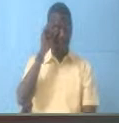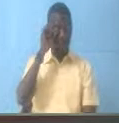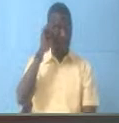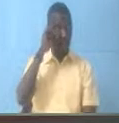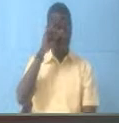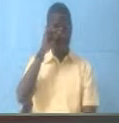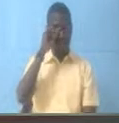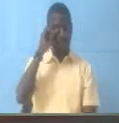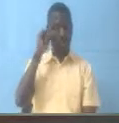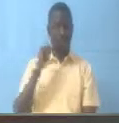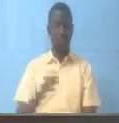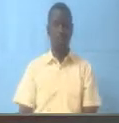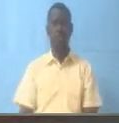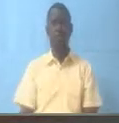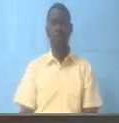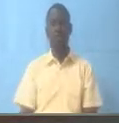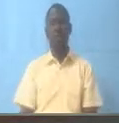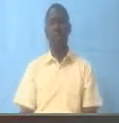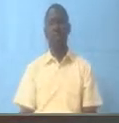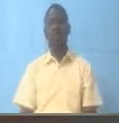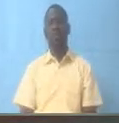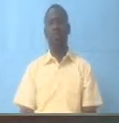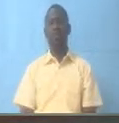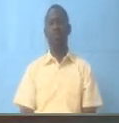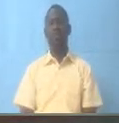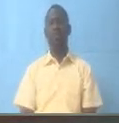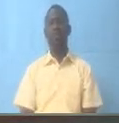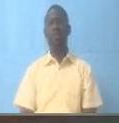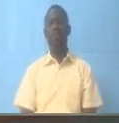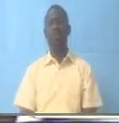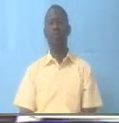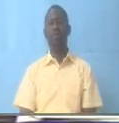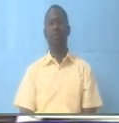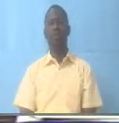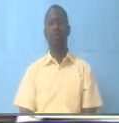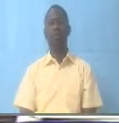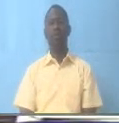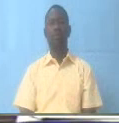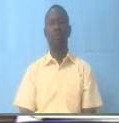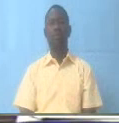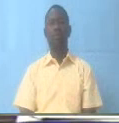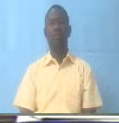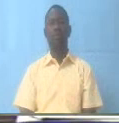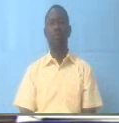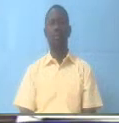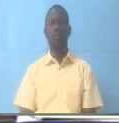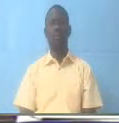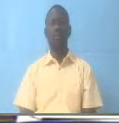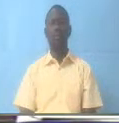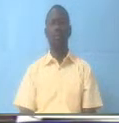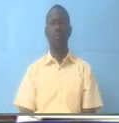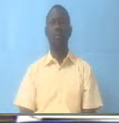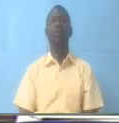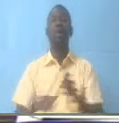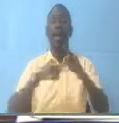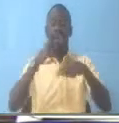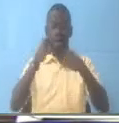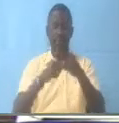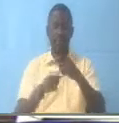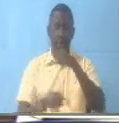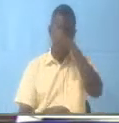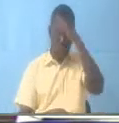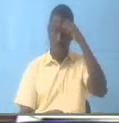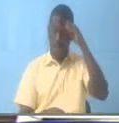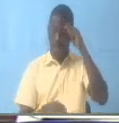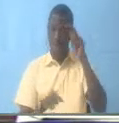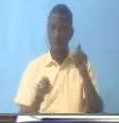nag ñun mosuñoo ànd ak moom ci wax jooju. After working in the Commission of Inquiry into the April 10